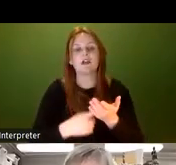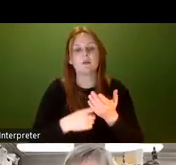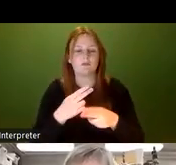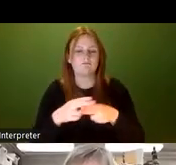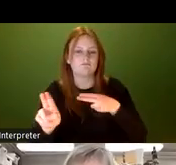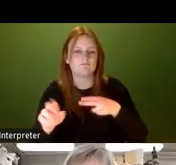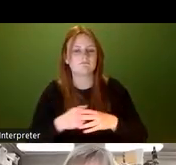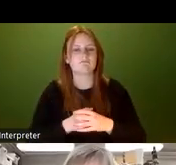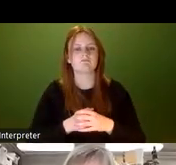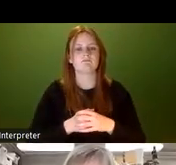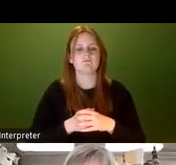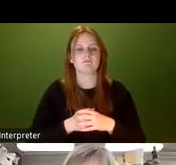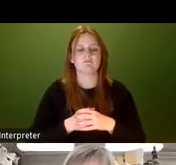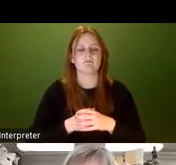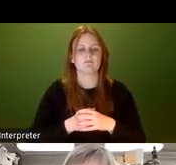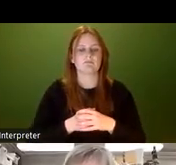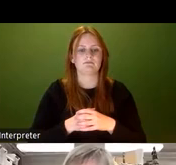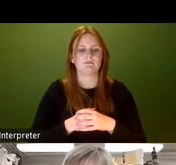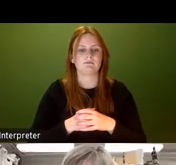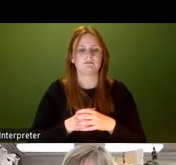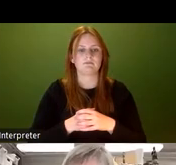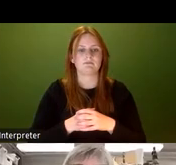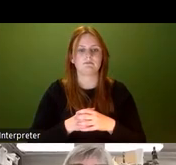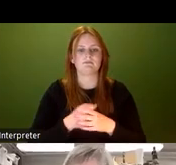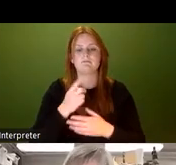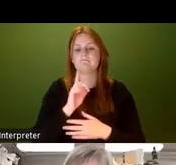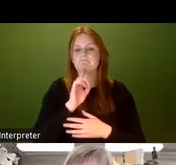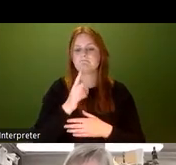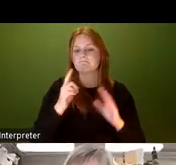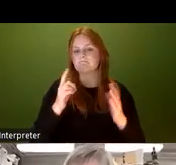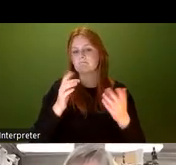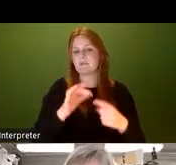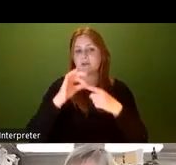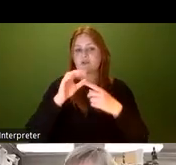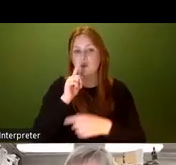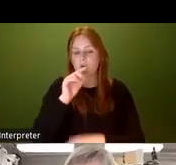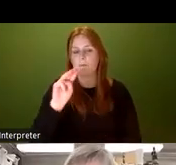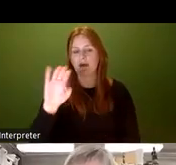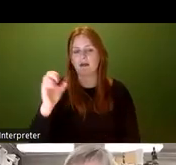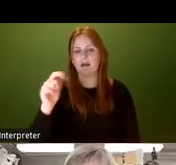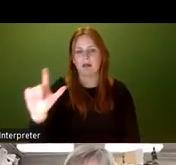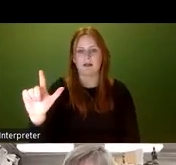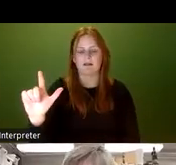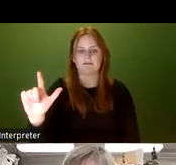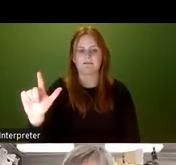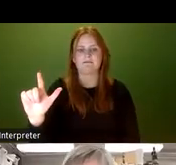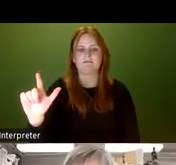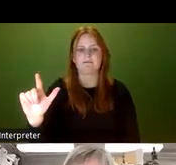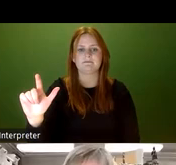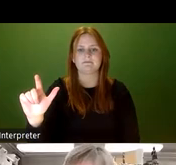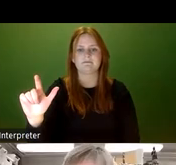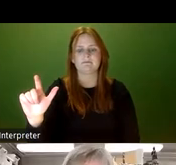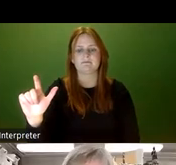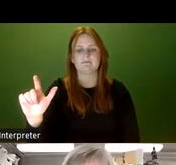because it's really Michael's area. He often comes in where I leave off. So here he